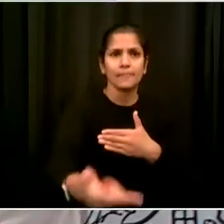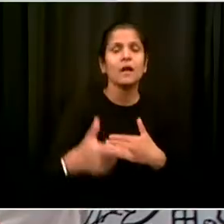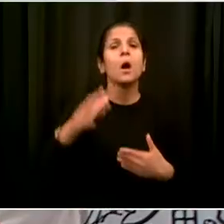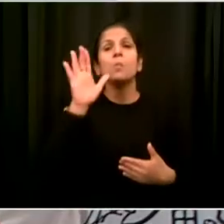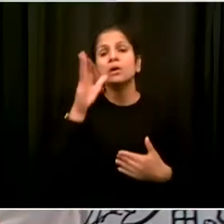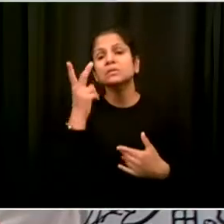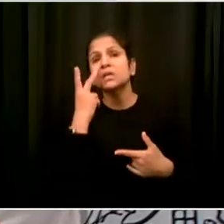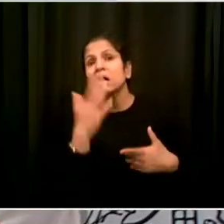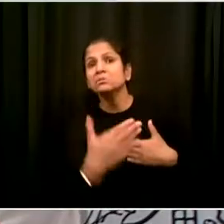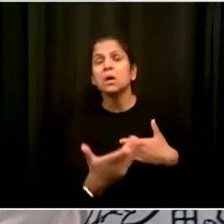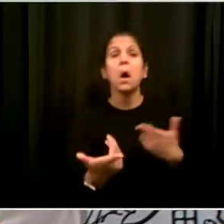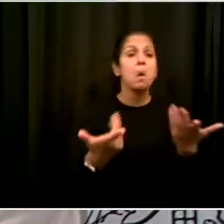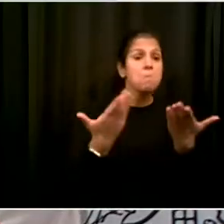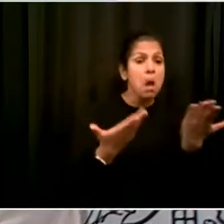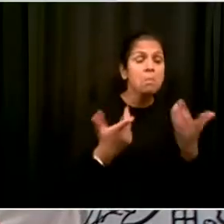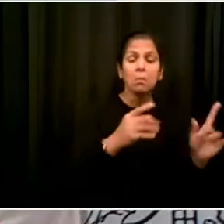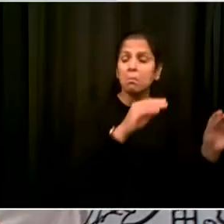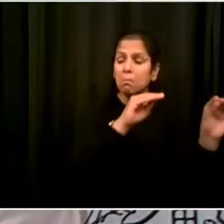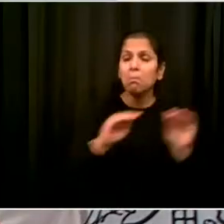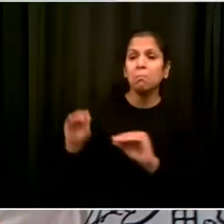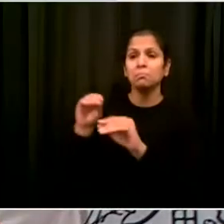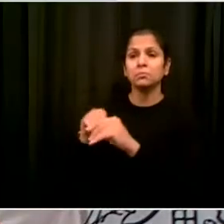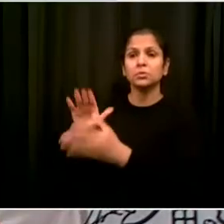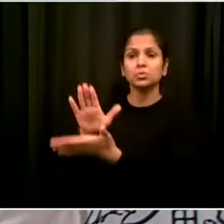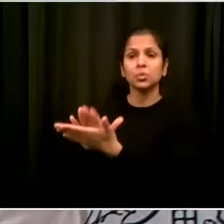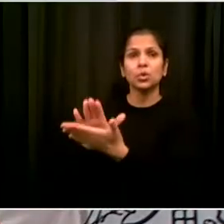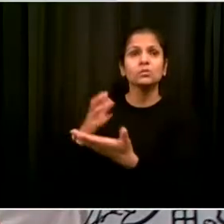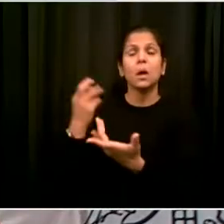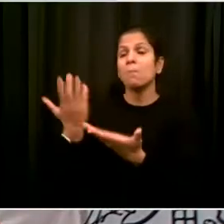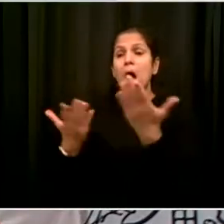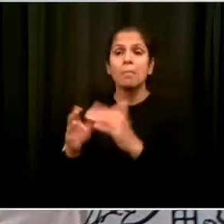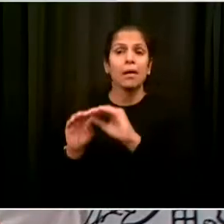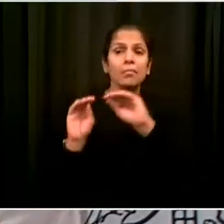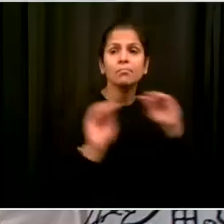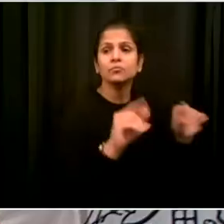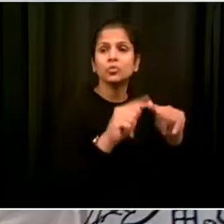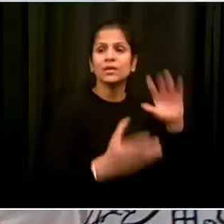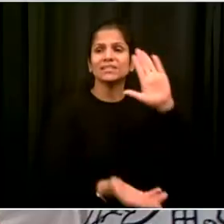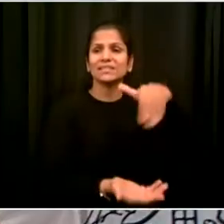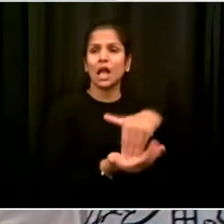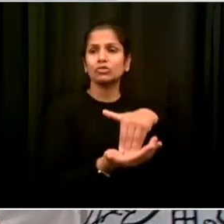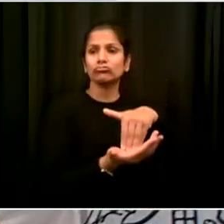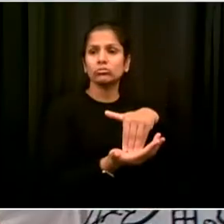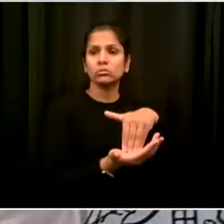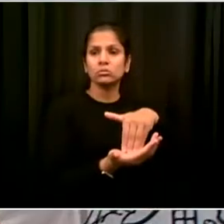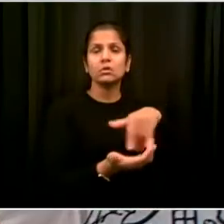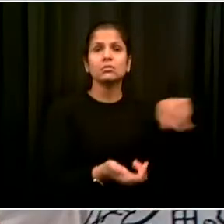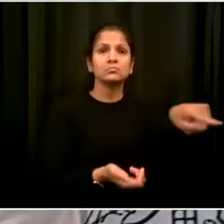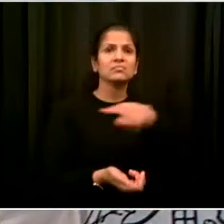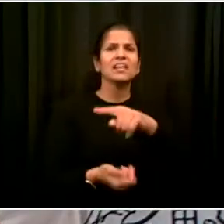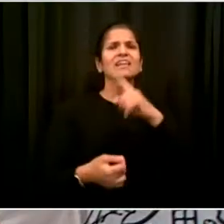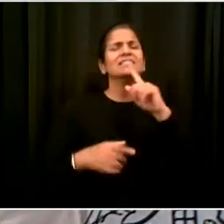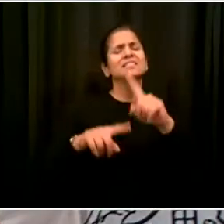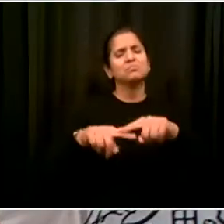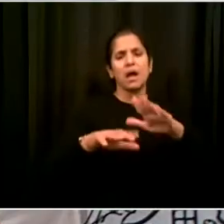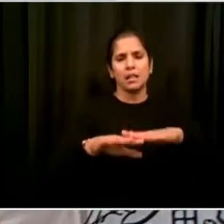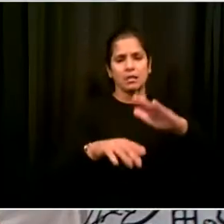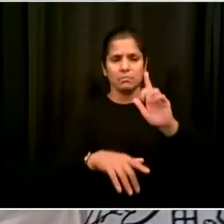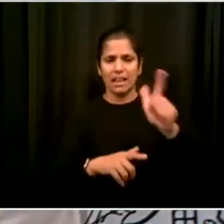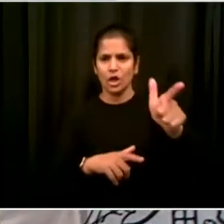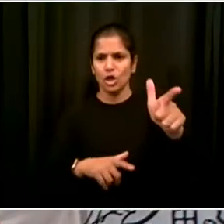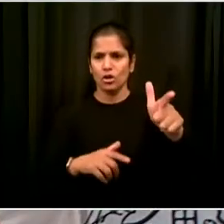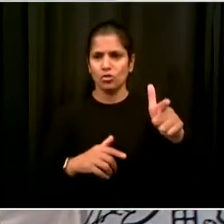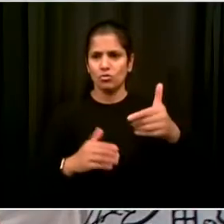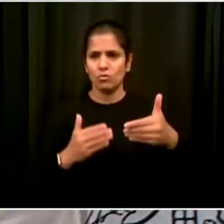that is farther out. We got to first do the highest priority groups. And the command center will be focusing on